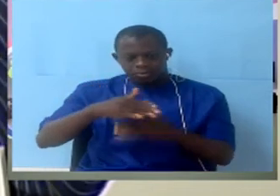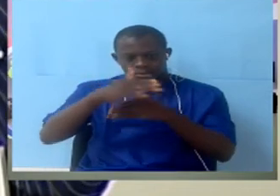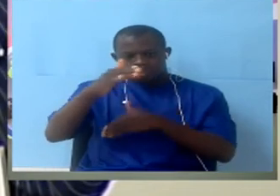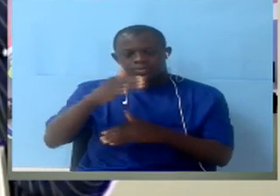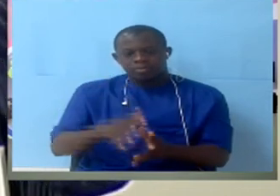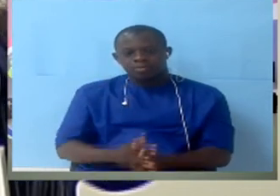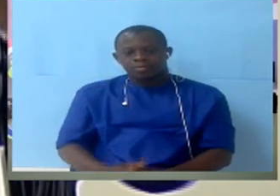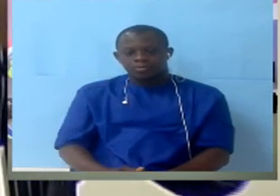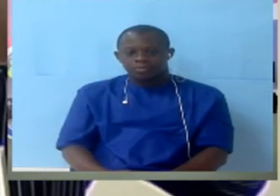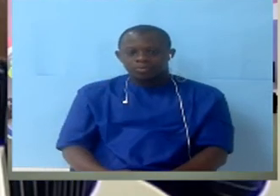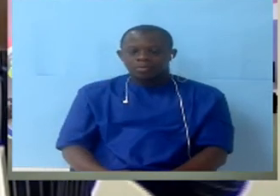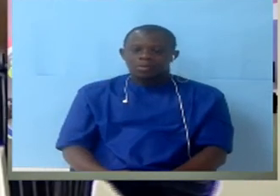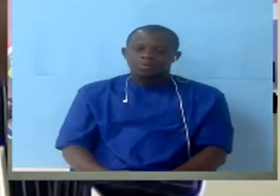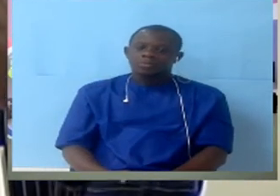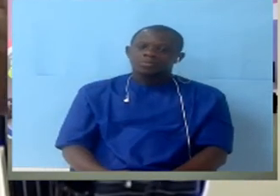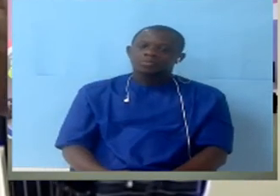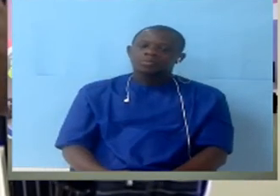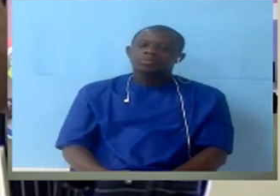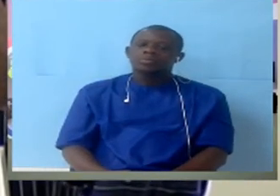Okay. So,